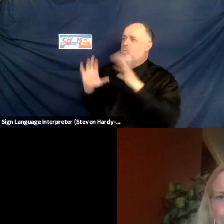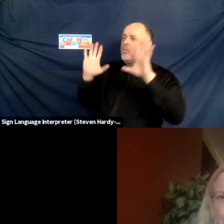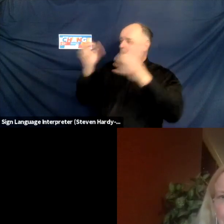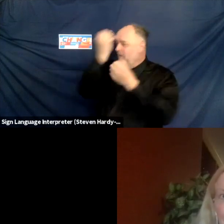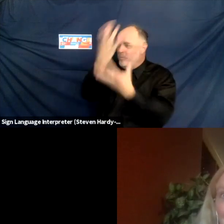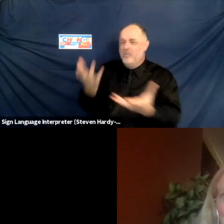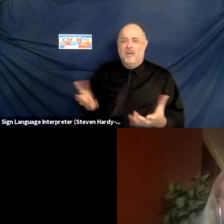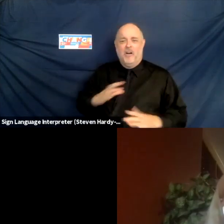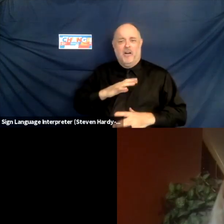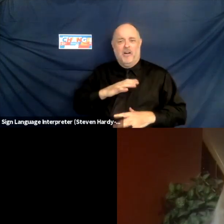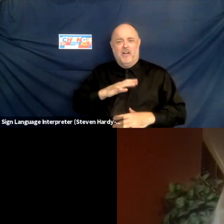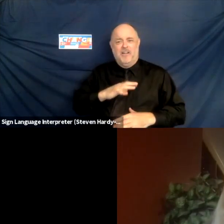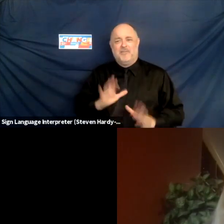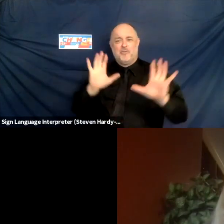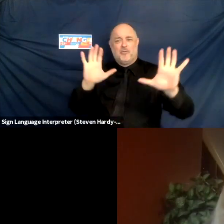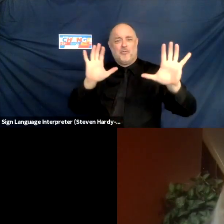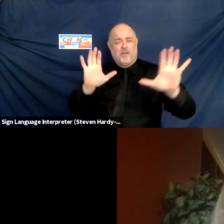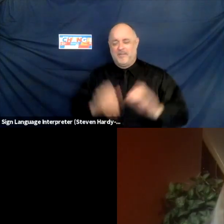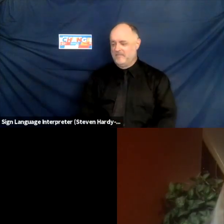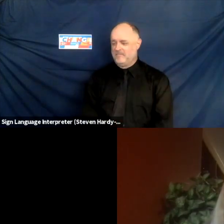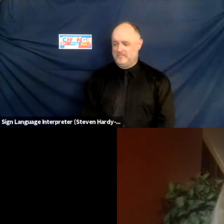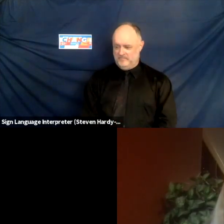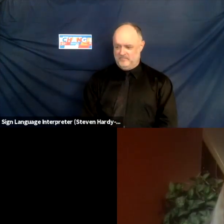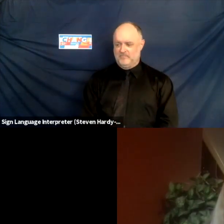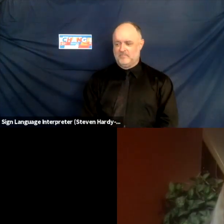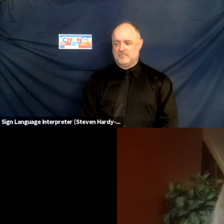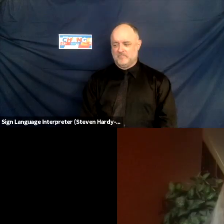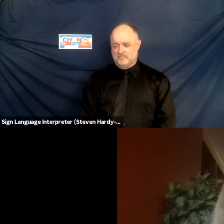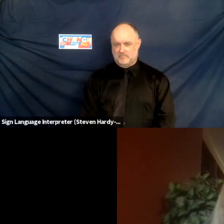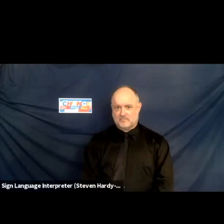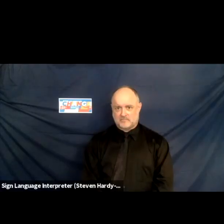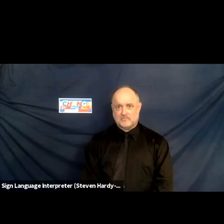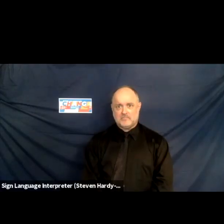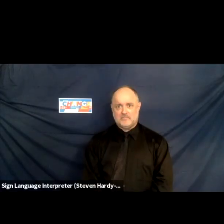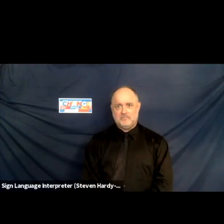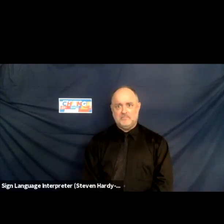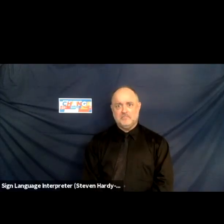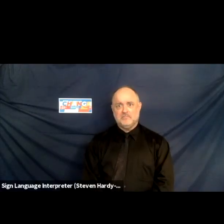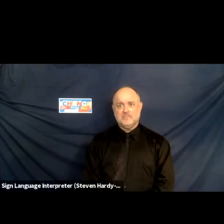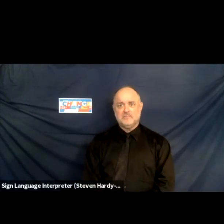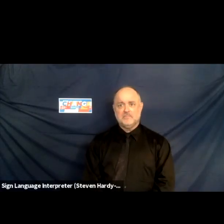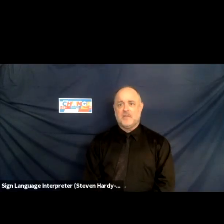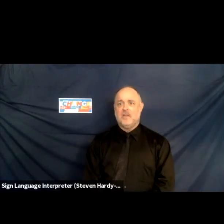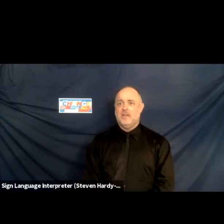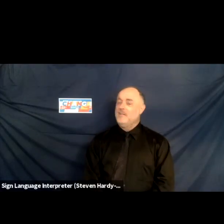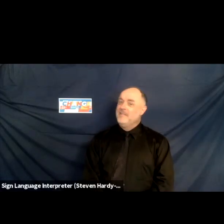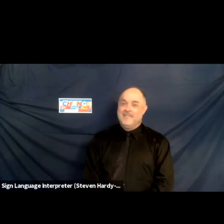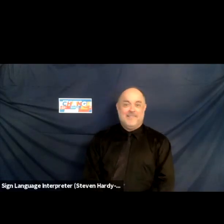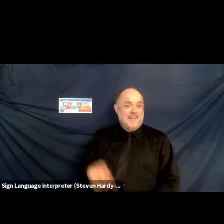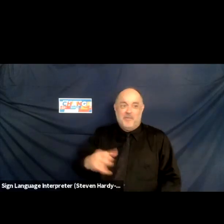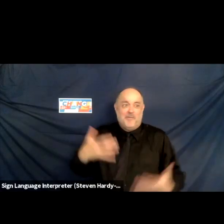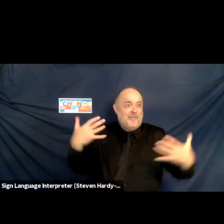news from the Hill. So yeah, so we've spoken about this